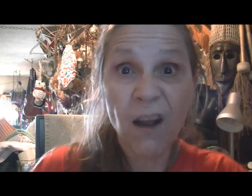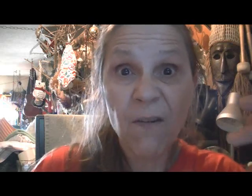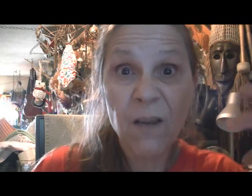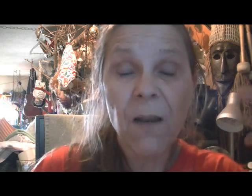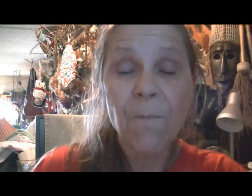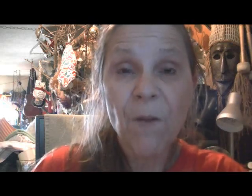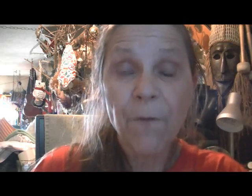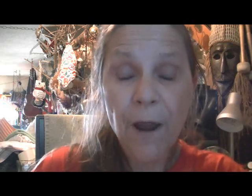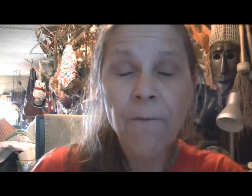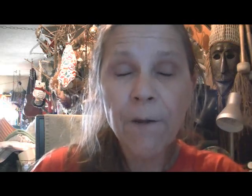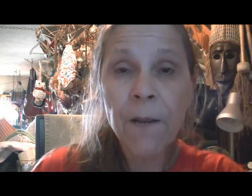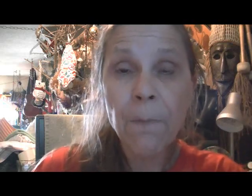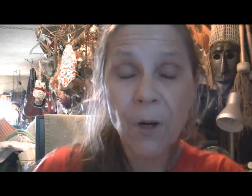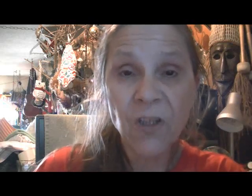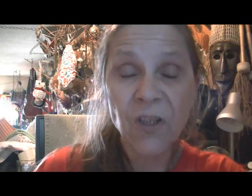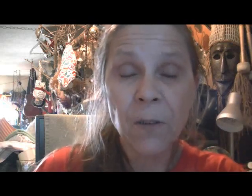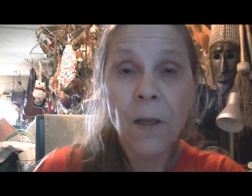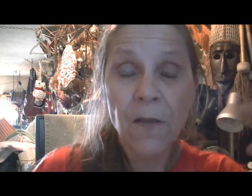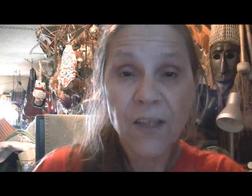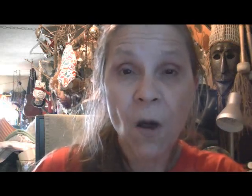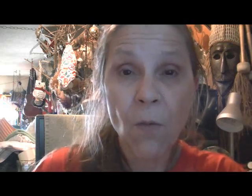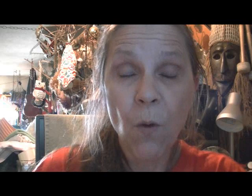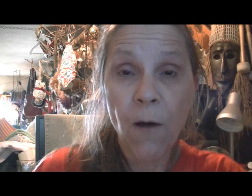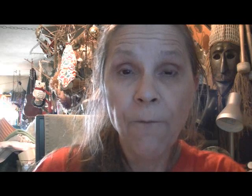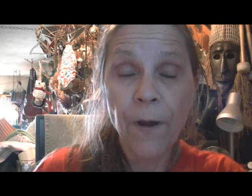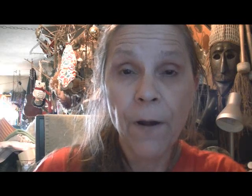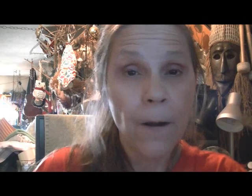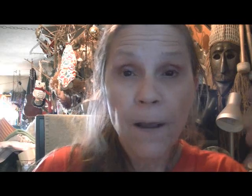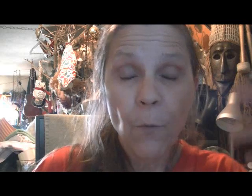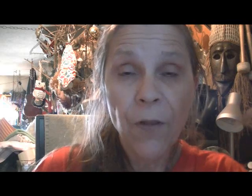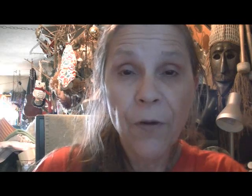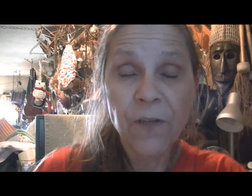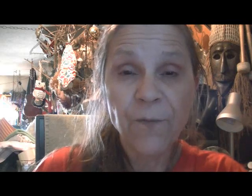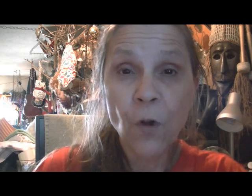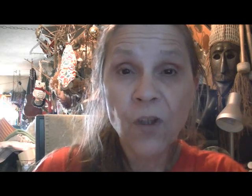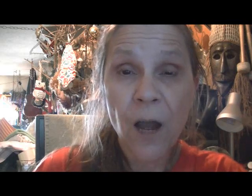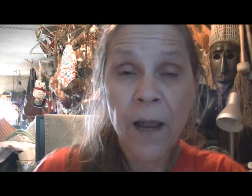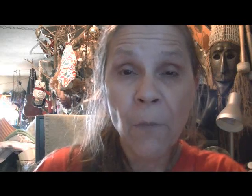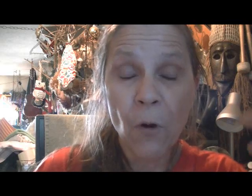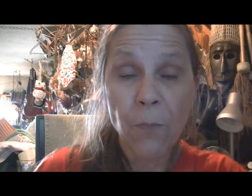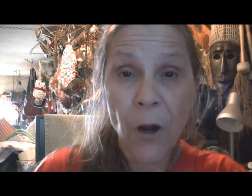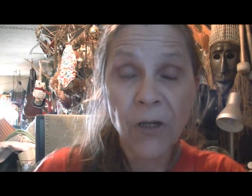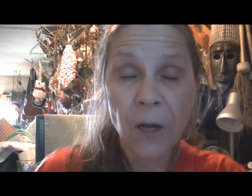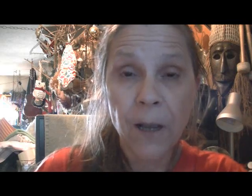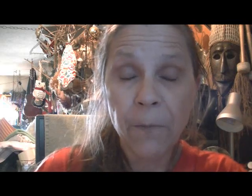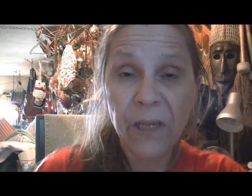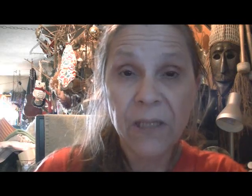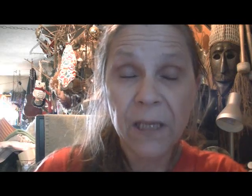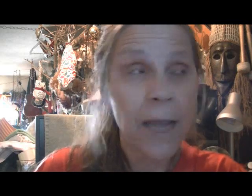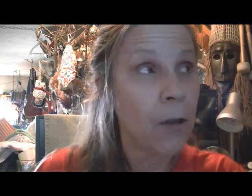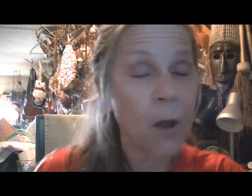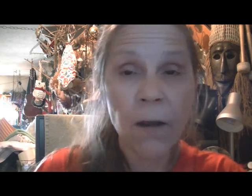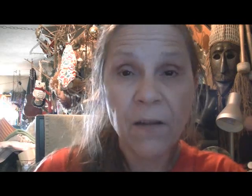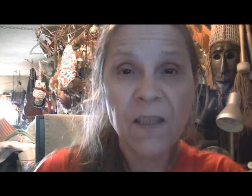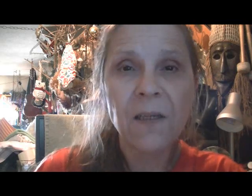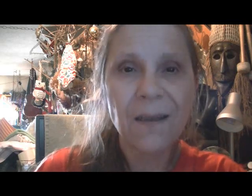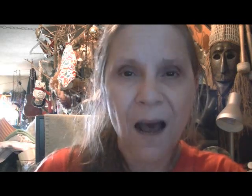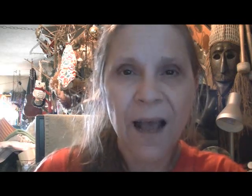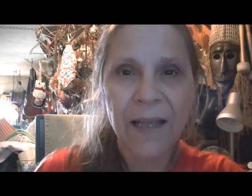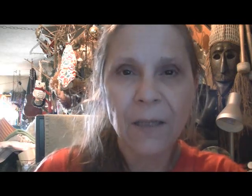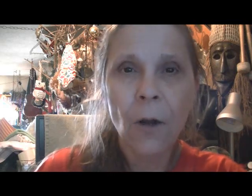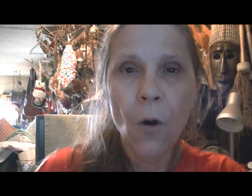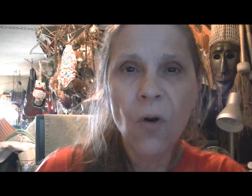richer. The government, for every person that's on welfare, whether it's full-time or part-time, because again, a lot of